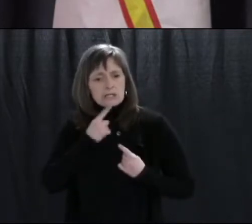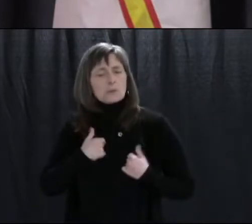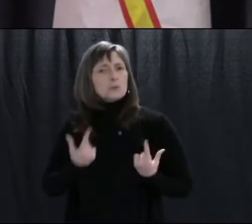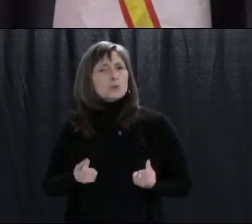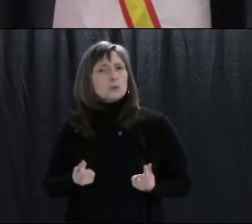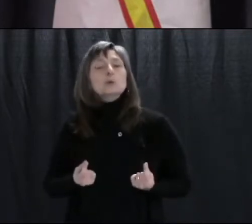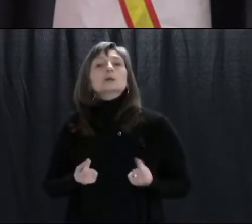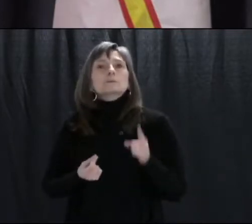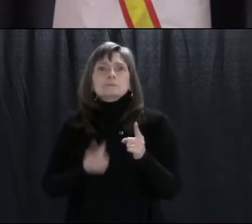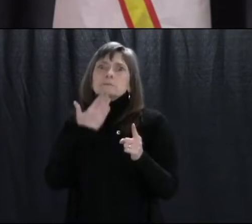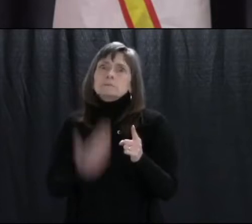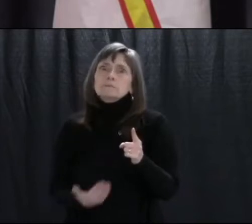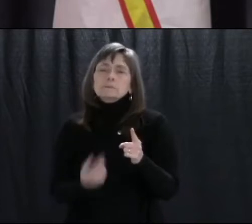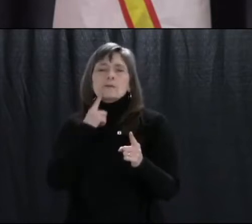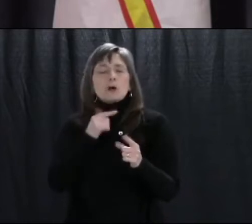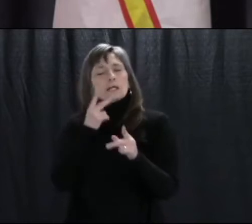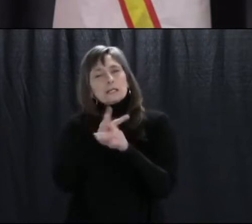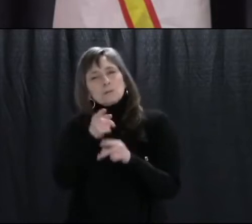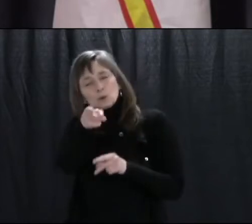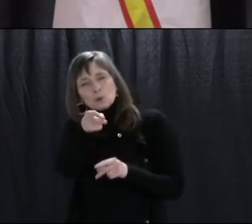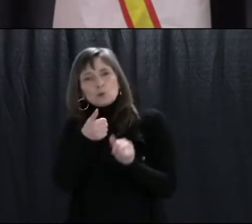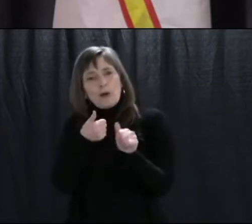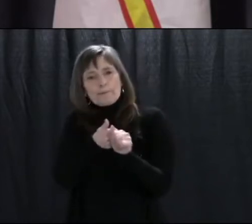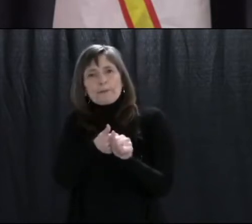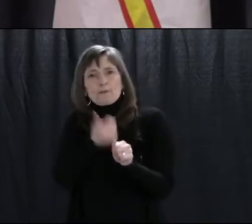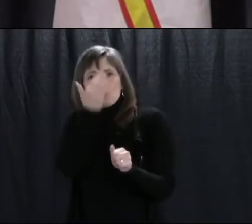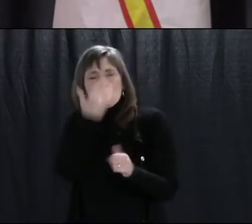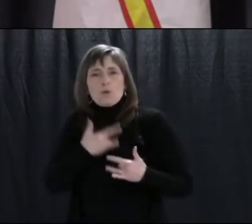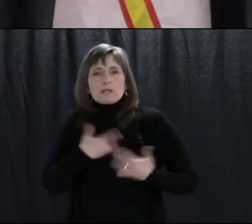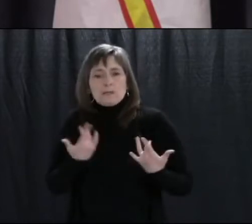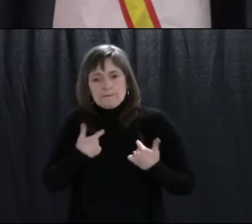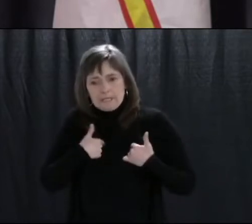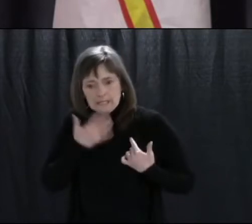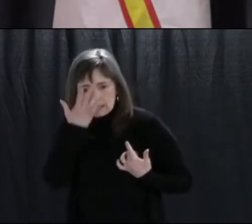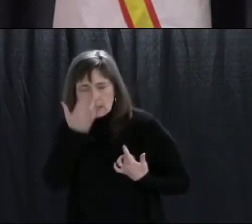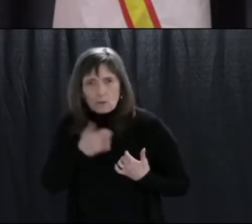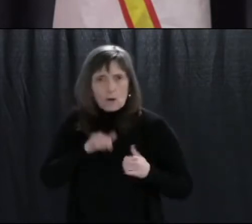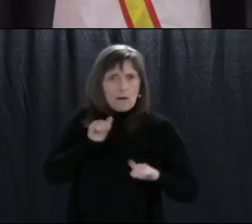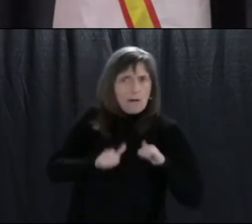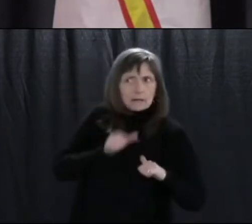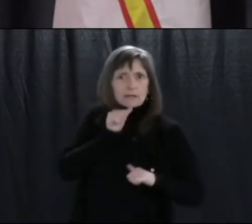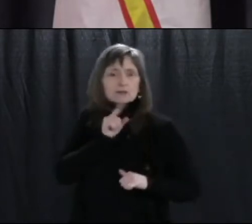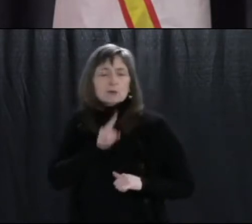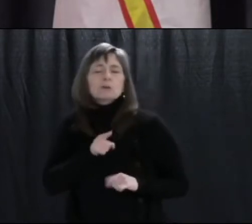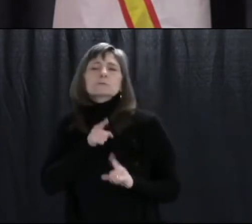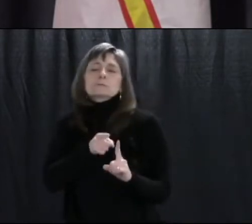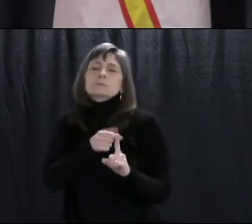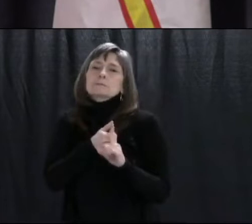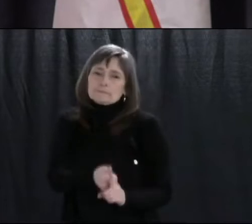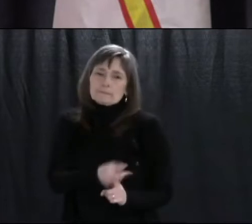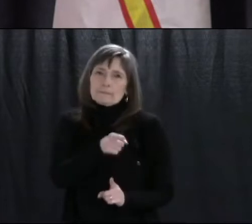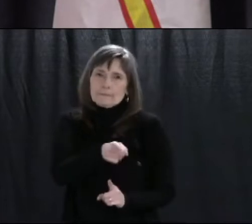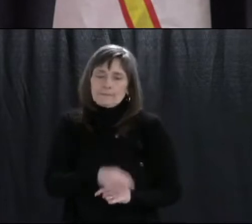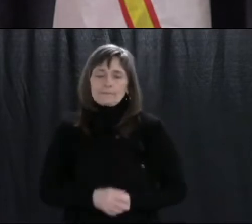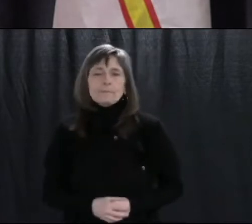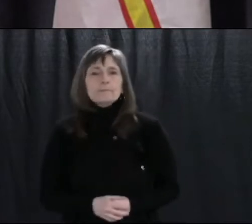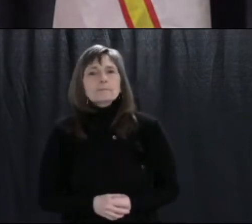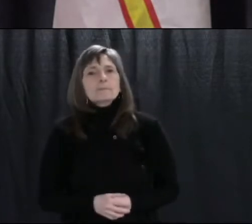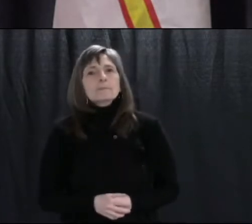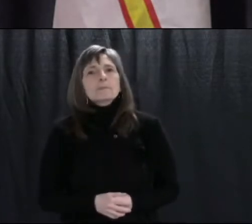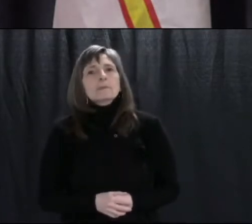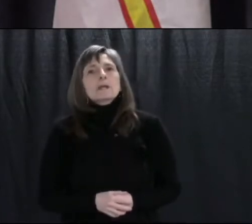updated where you are in your own circumstances related to COVID-19. So I cannot stress enough,